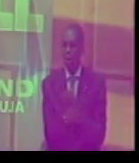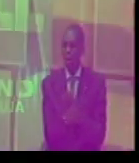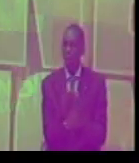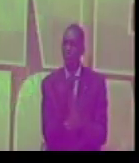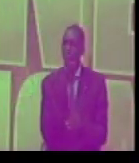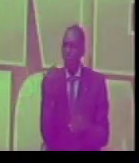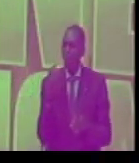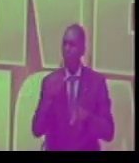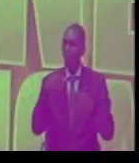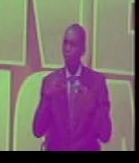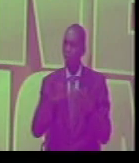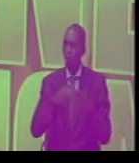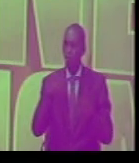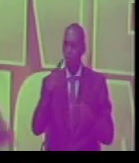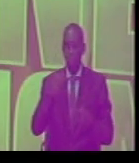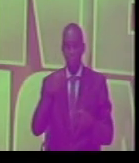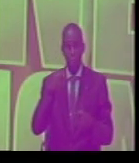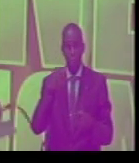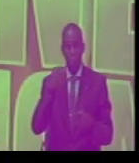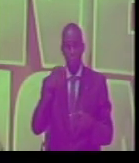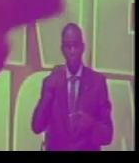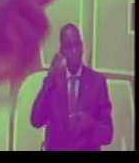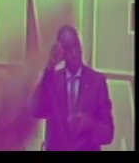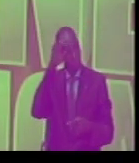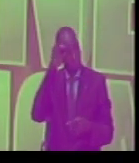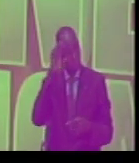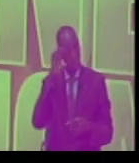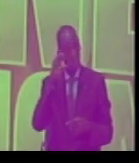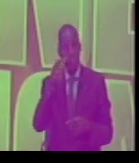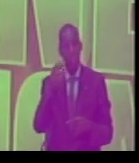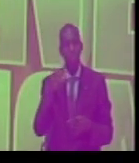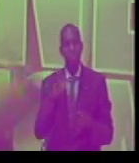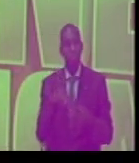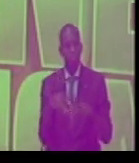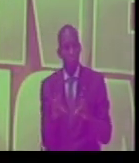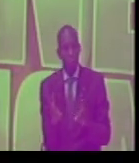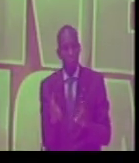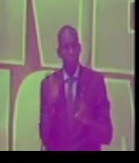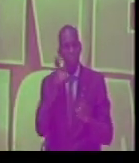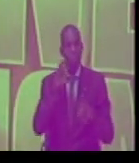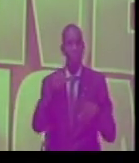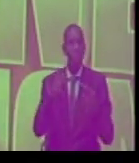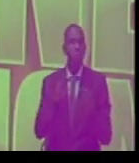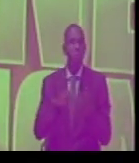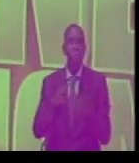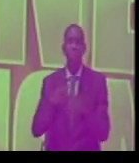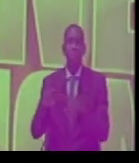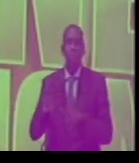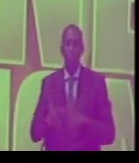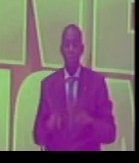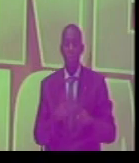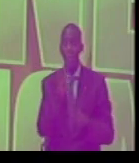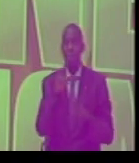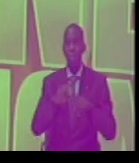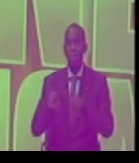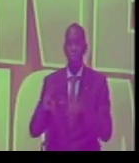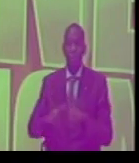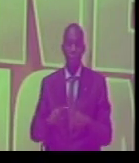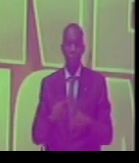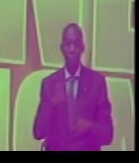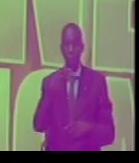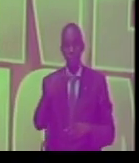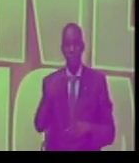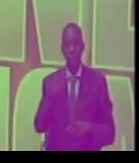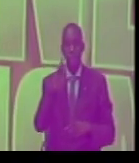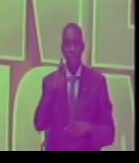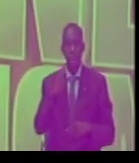when it became another thing, someone advised me, say, seek the harbor way. So I traveled home, like took many kinds of, you